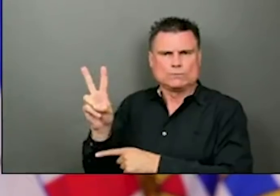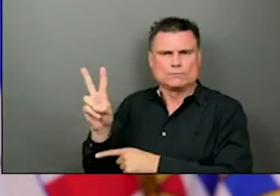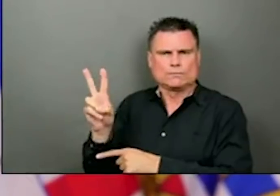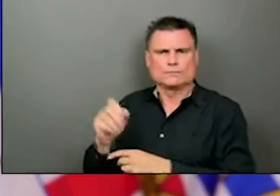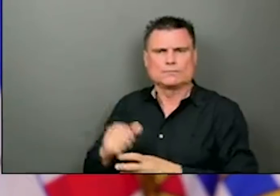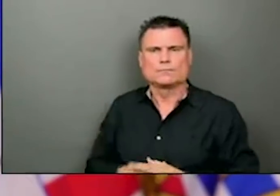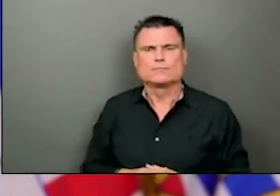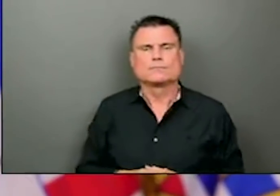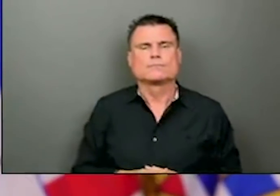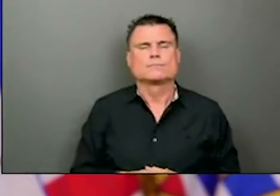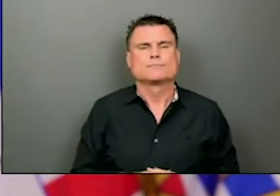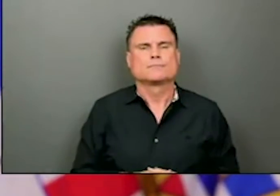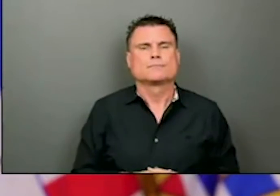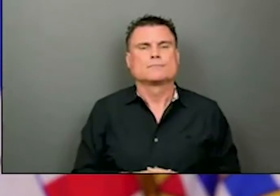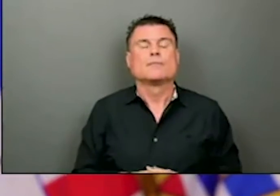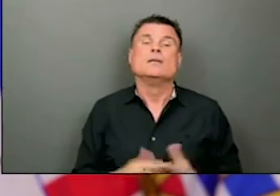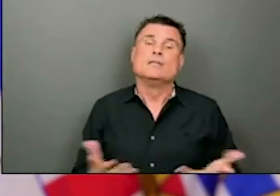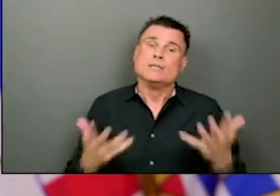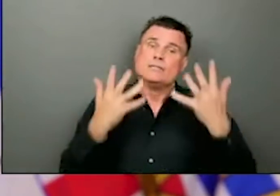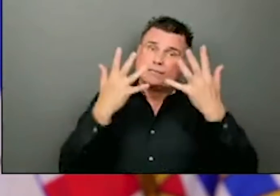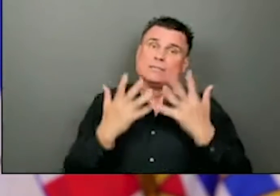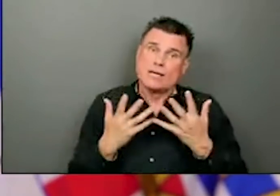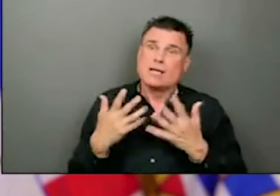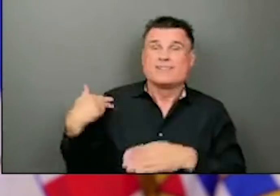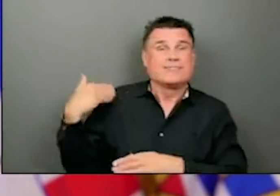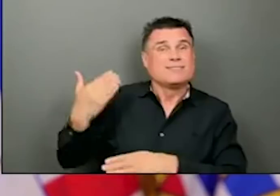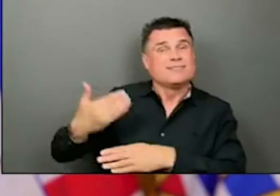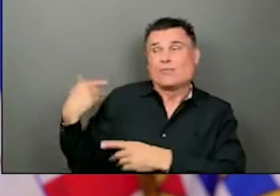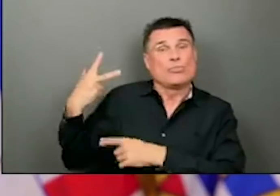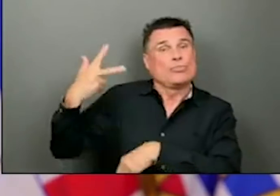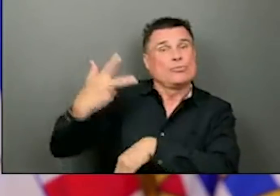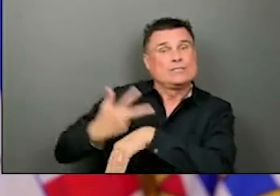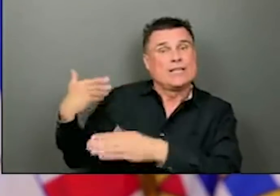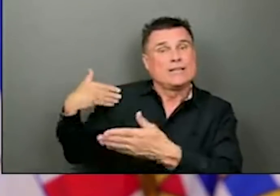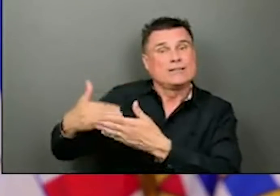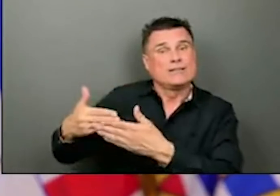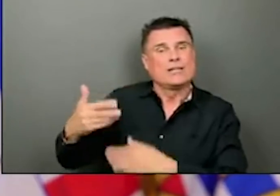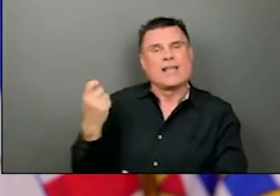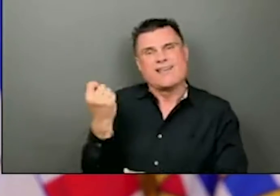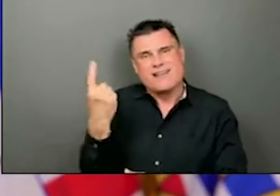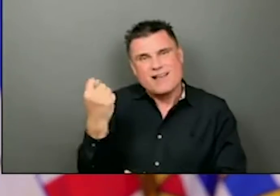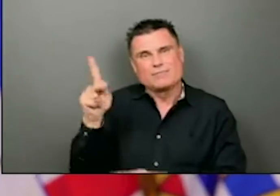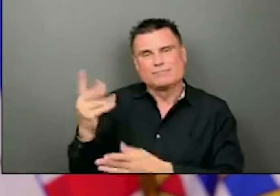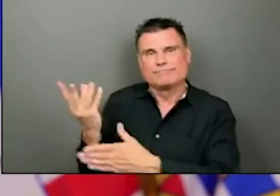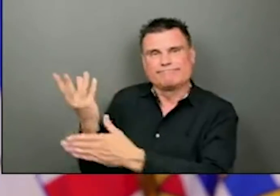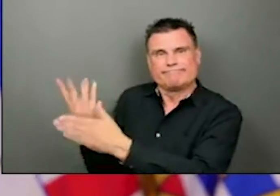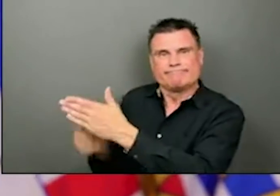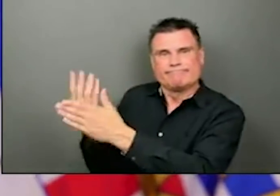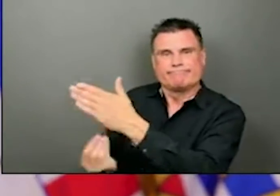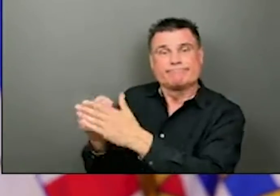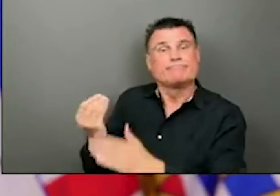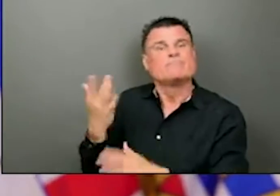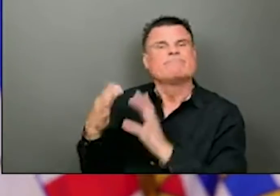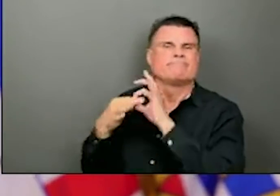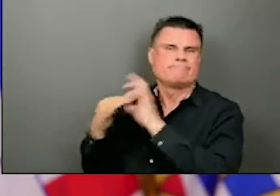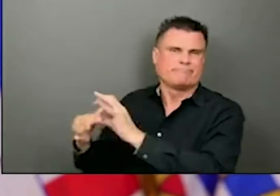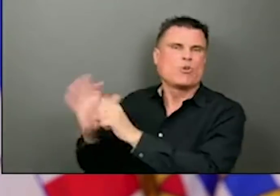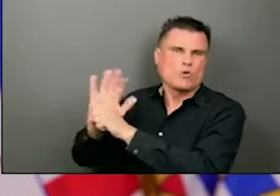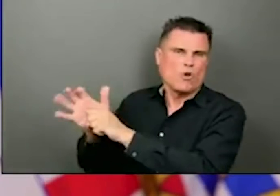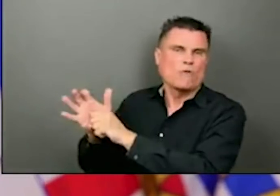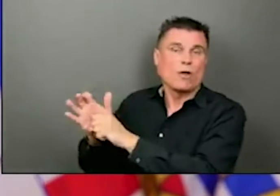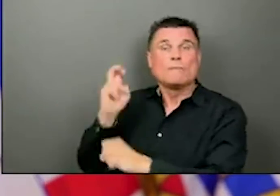this weekend, bringing the total number of people we've lost in British Columbia to 1,703. 1 was a person